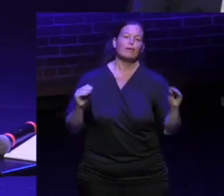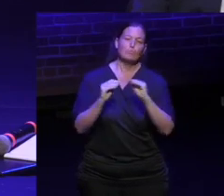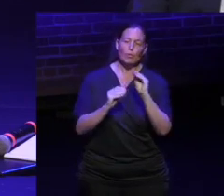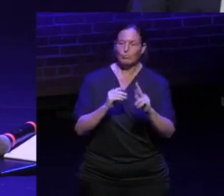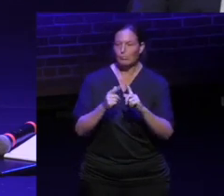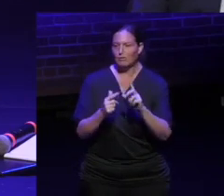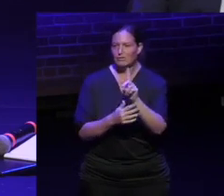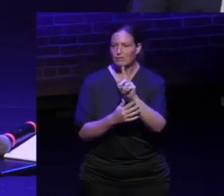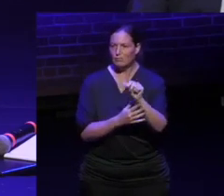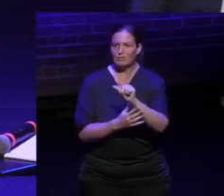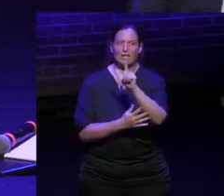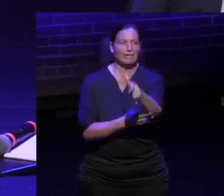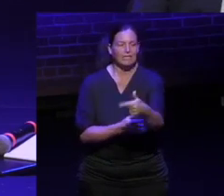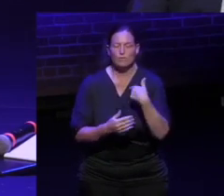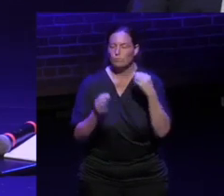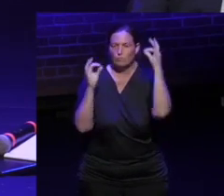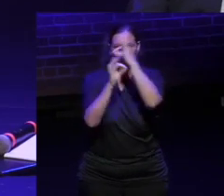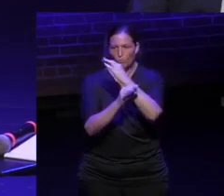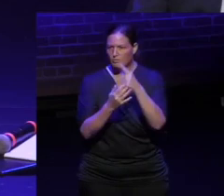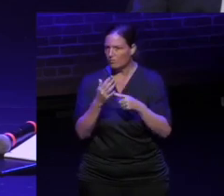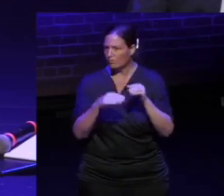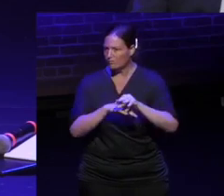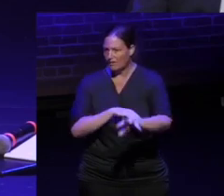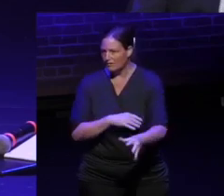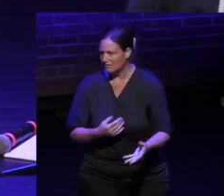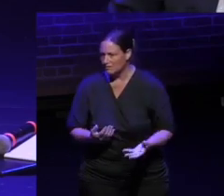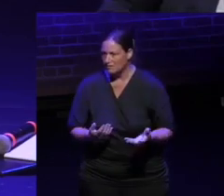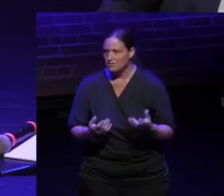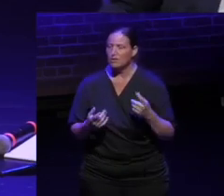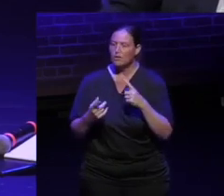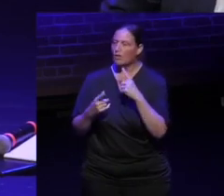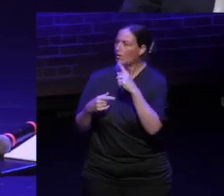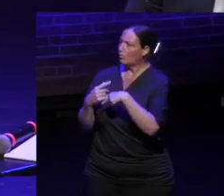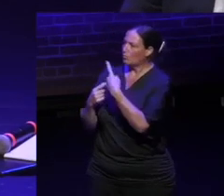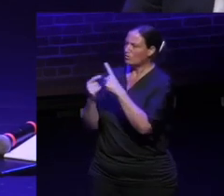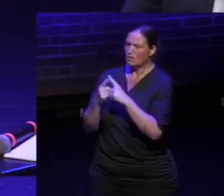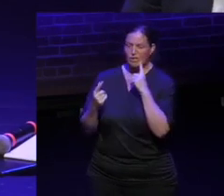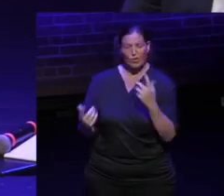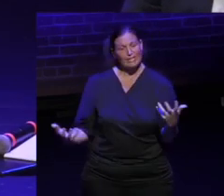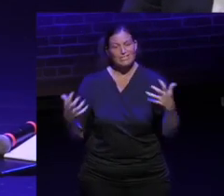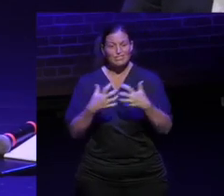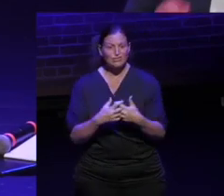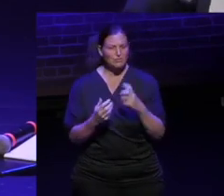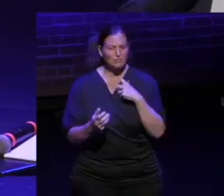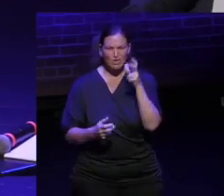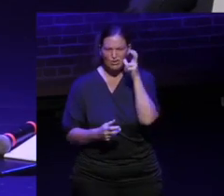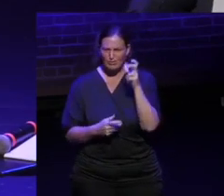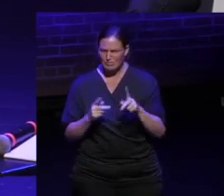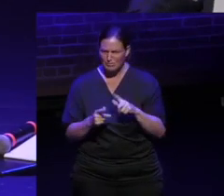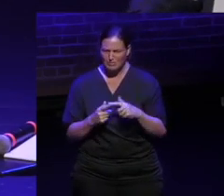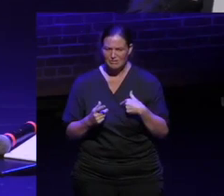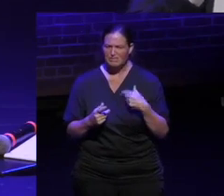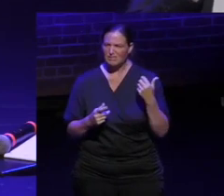with disabilities than we've ever even anticipated. So when you said the word intrinsic, I just heard individual and our